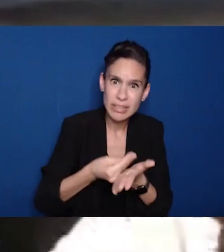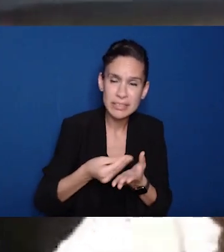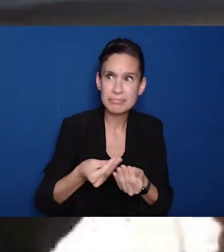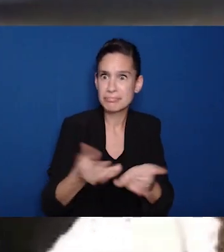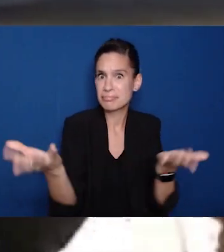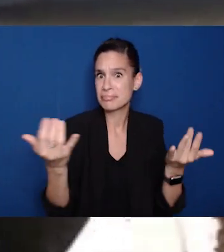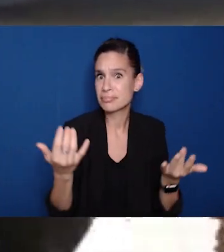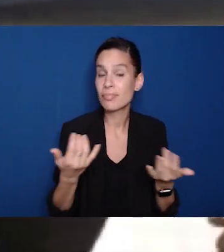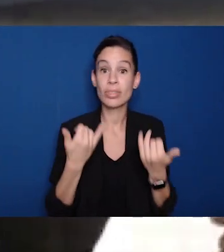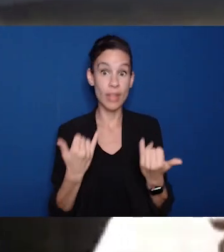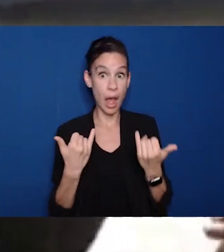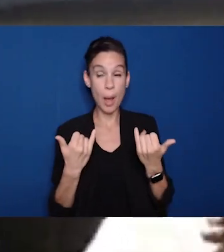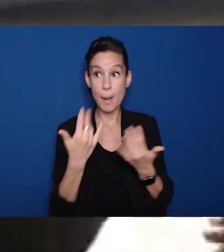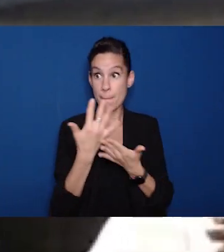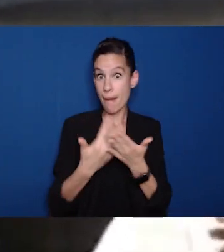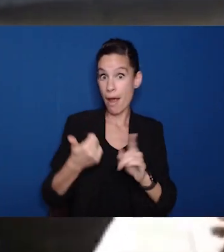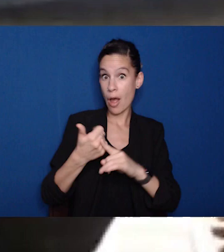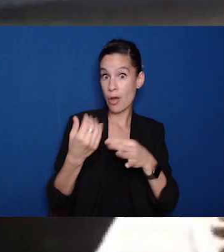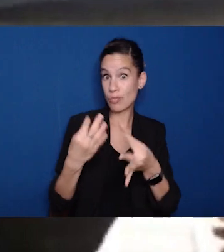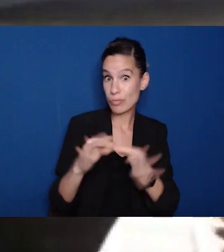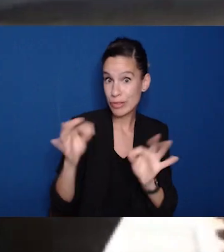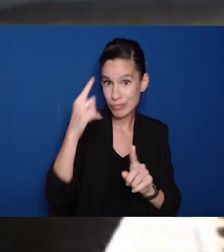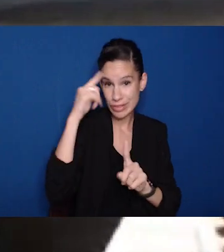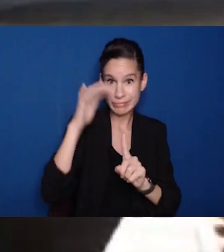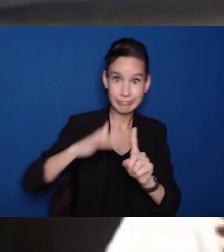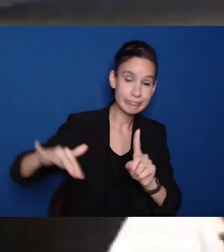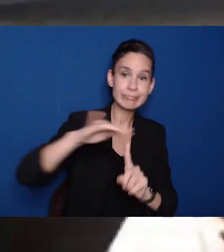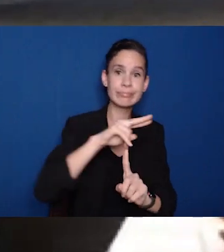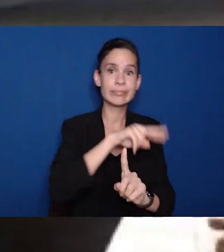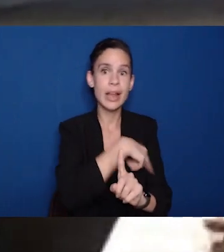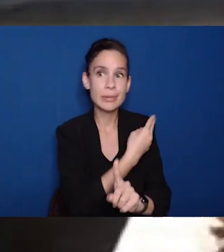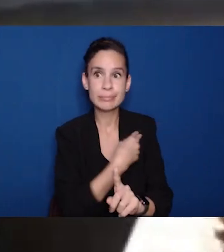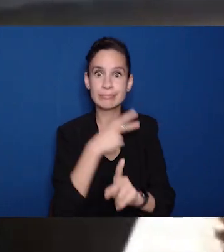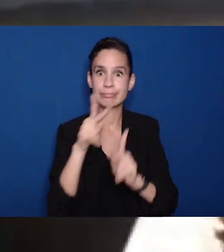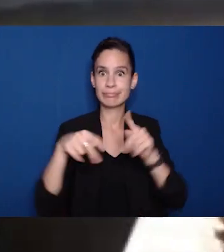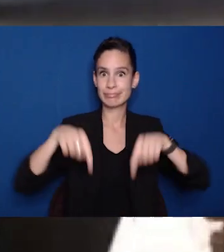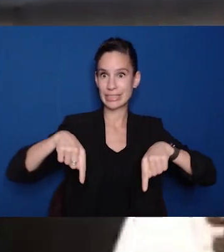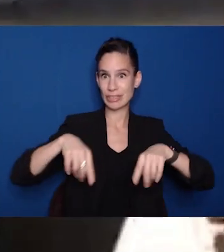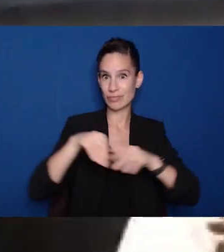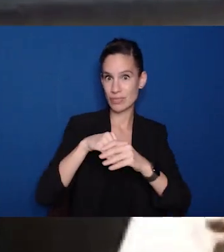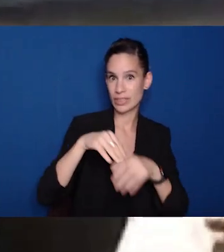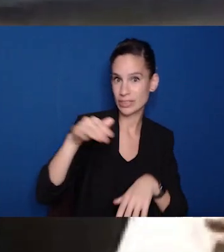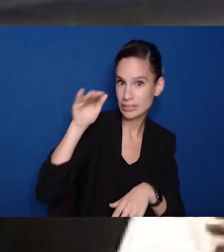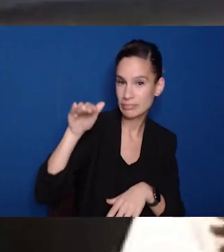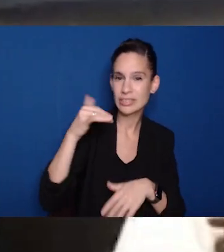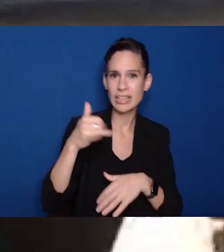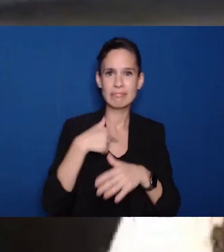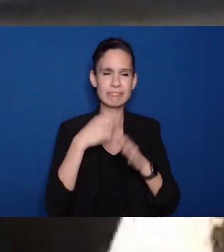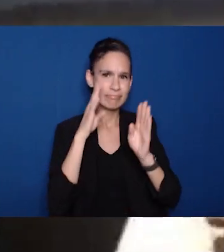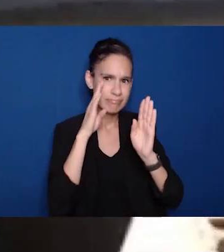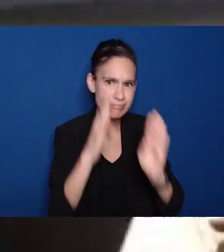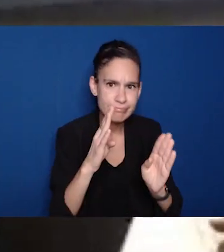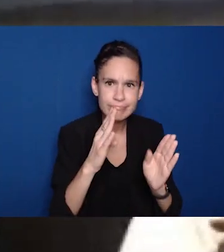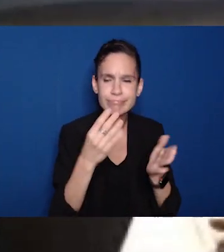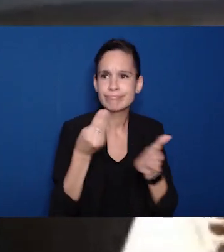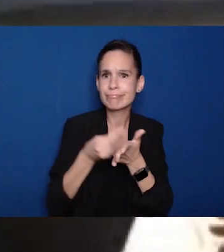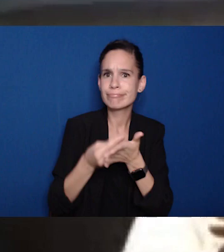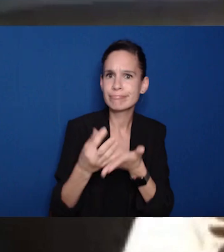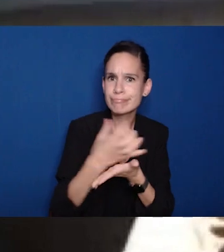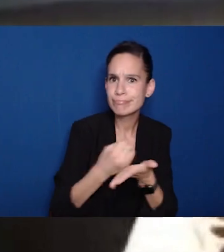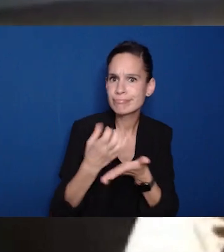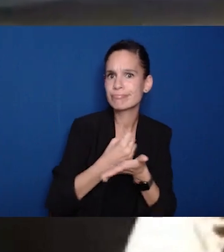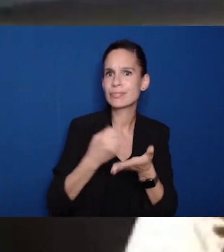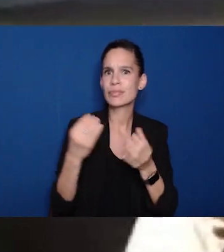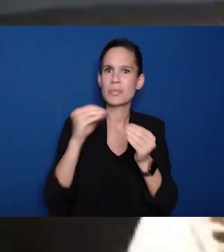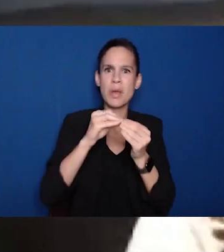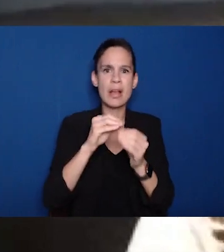that blood is now free for public hospitals in Zimbabwe. So now I have to find a new drive for my foundation